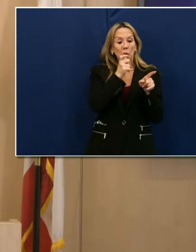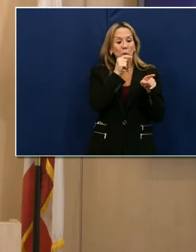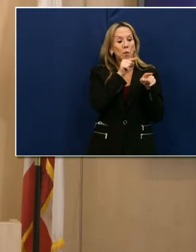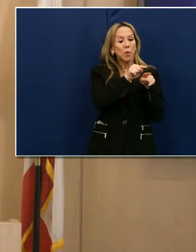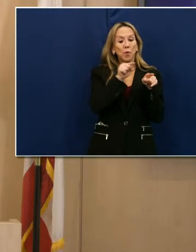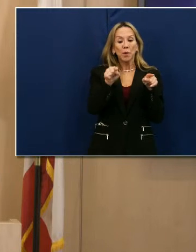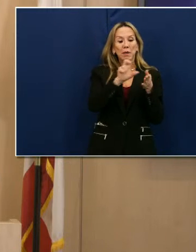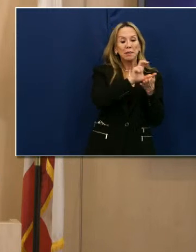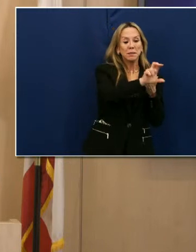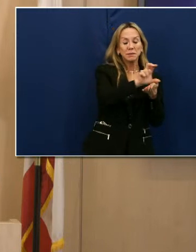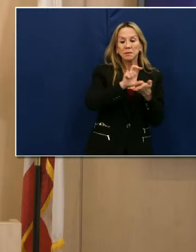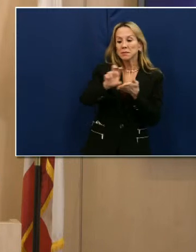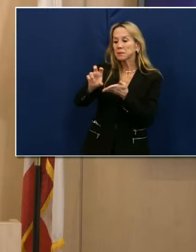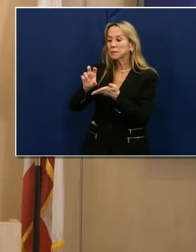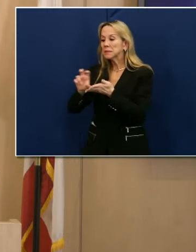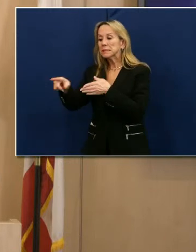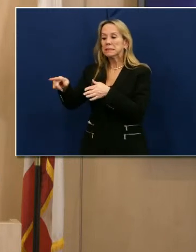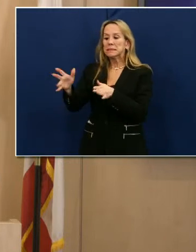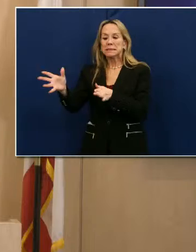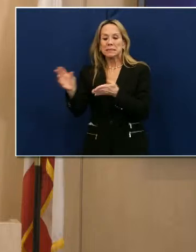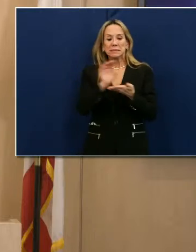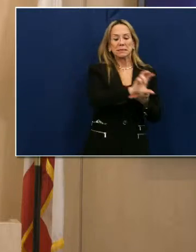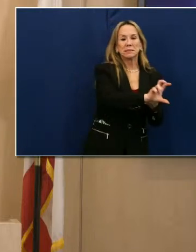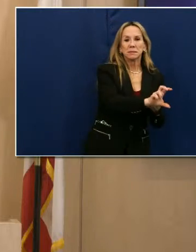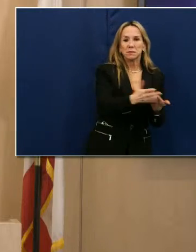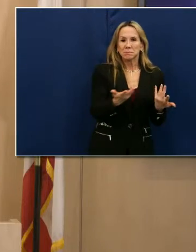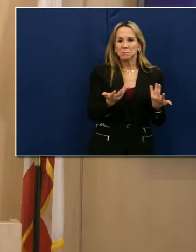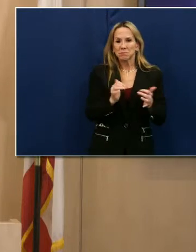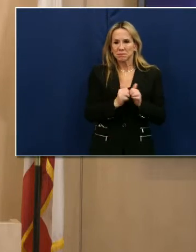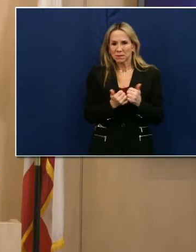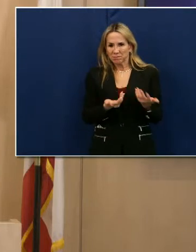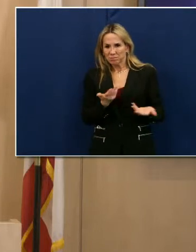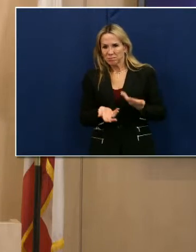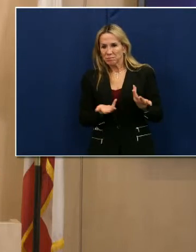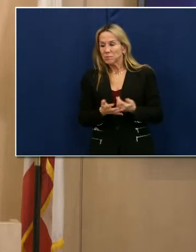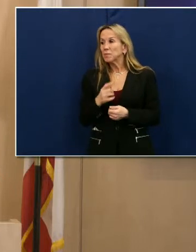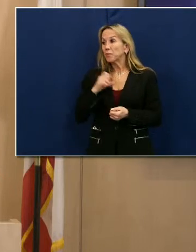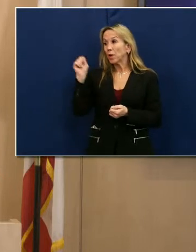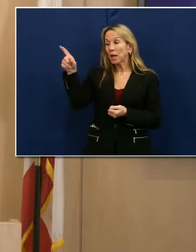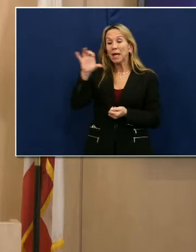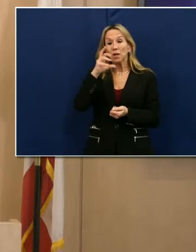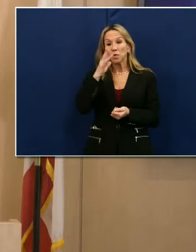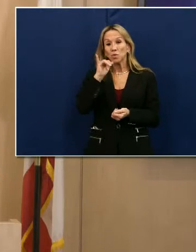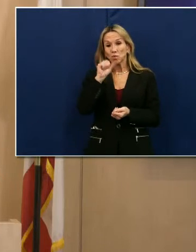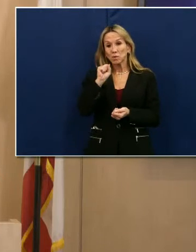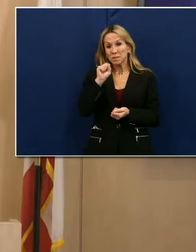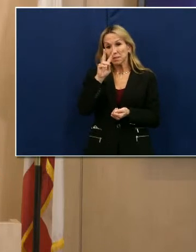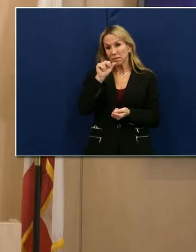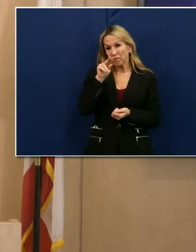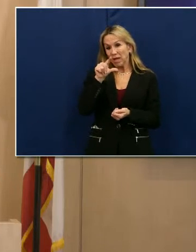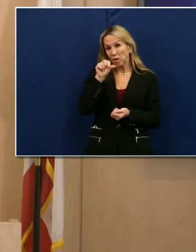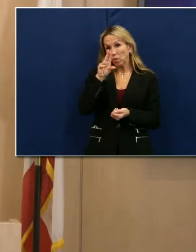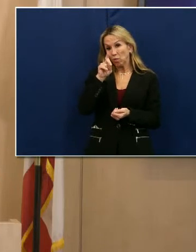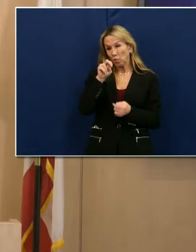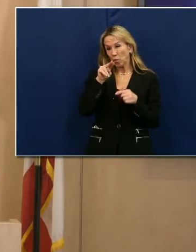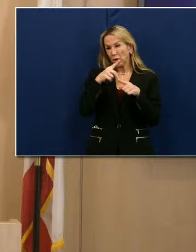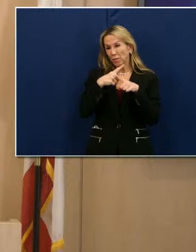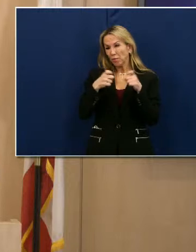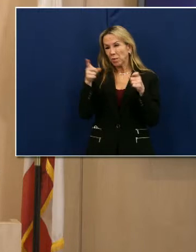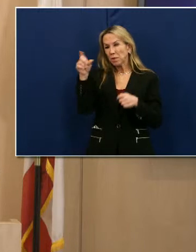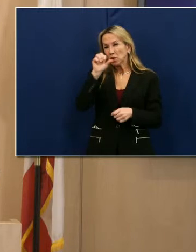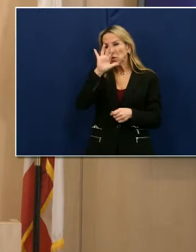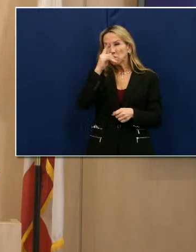required in San Diego County? Okay, let me ask Chris Van Corder to come up from Scripps Health to respond to that.